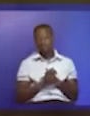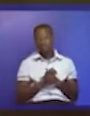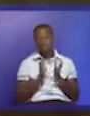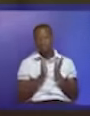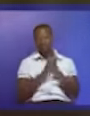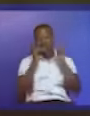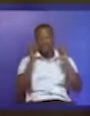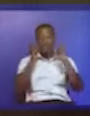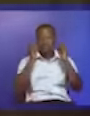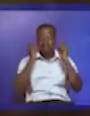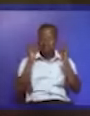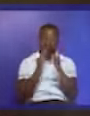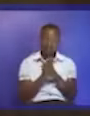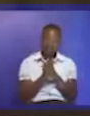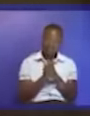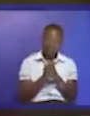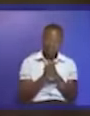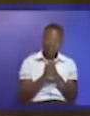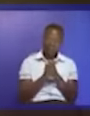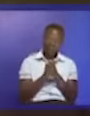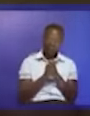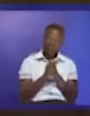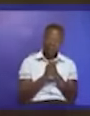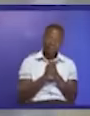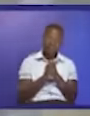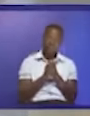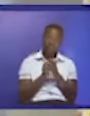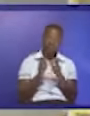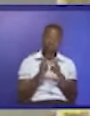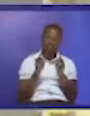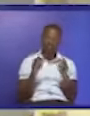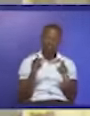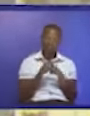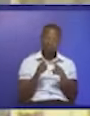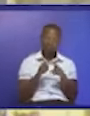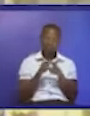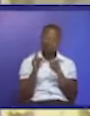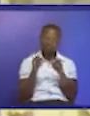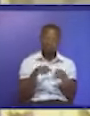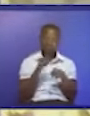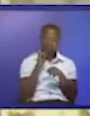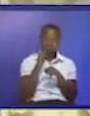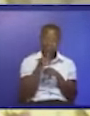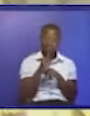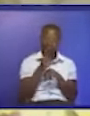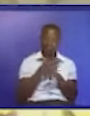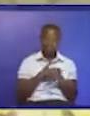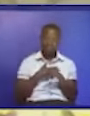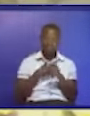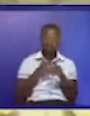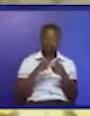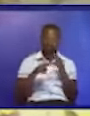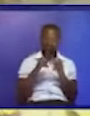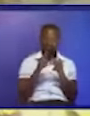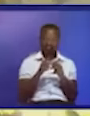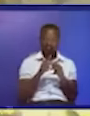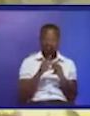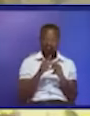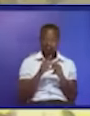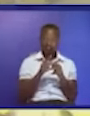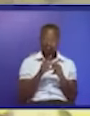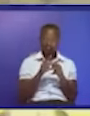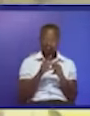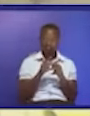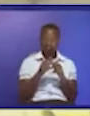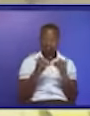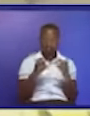Hallelujah. Praise the name of the Lord. And so as you are coming tomorrow, number one, please begin from